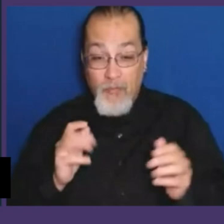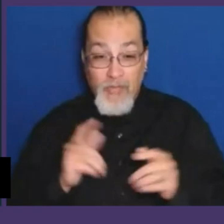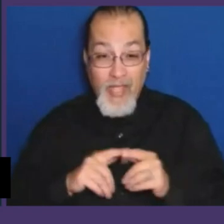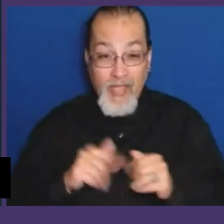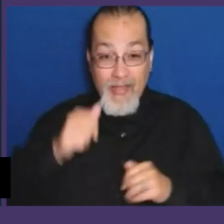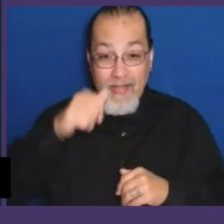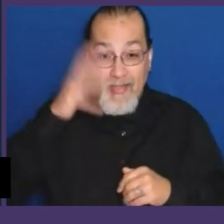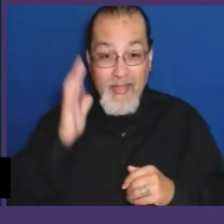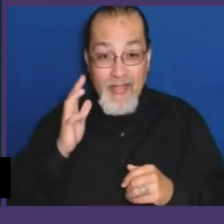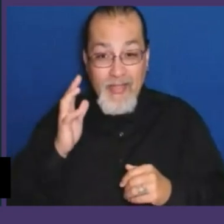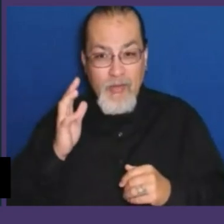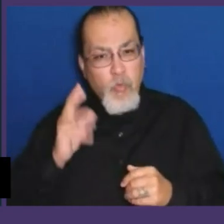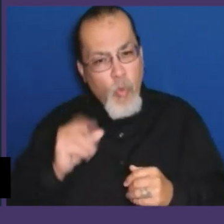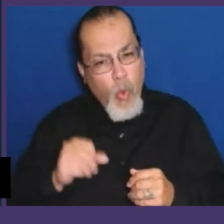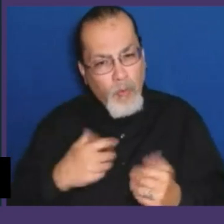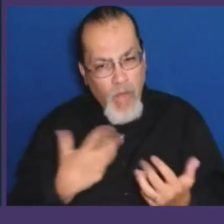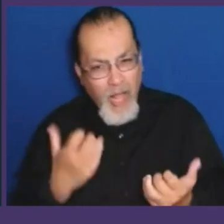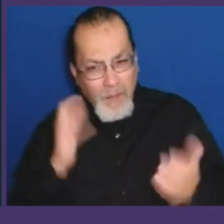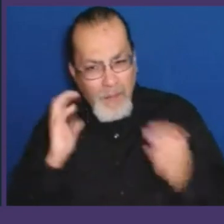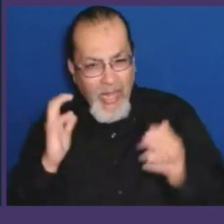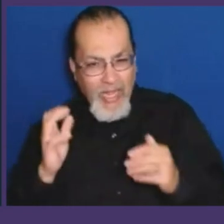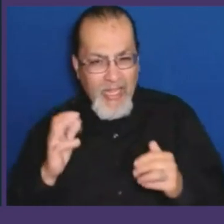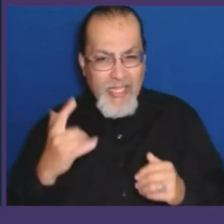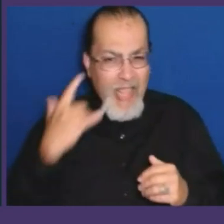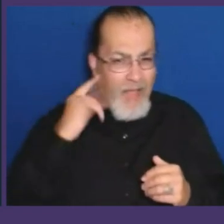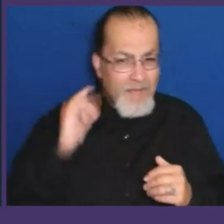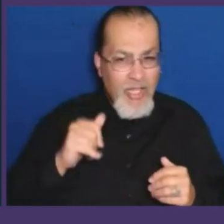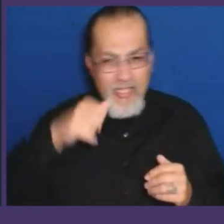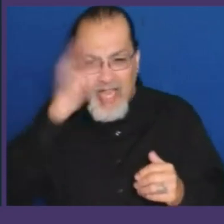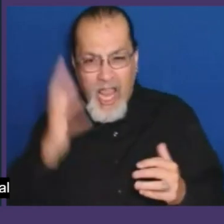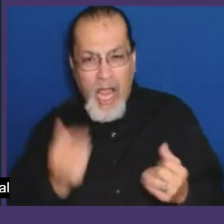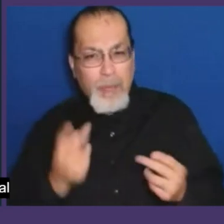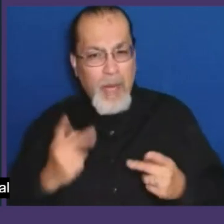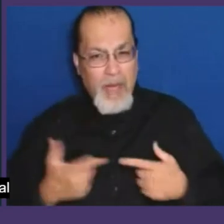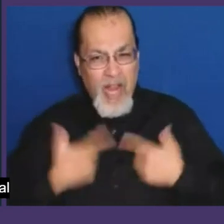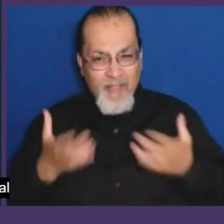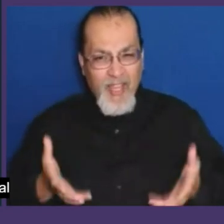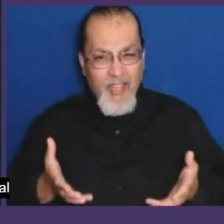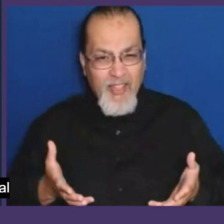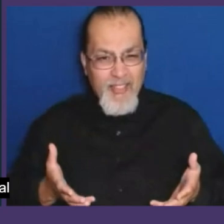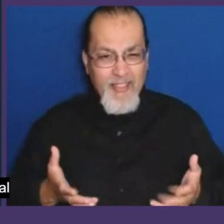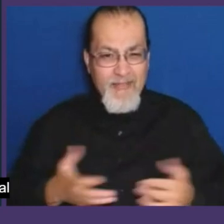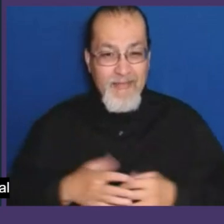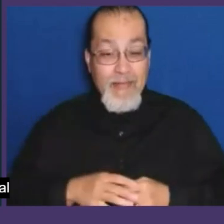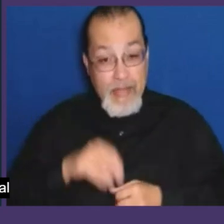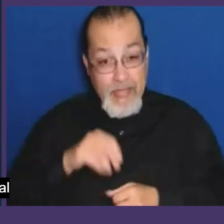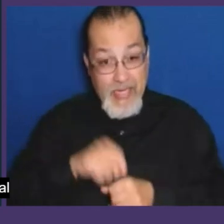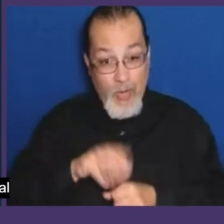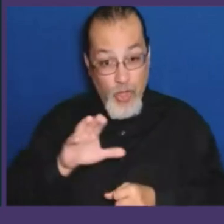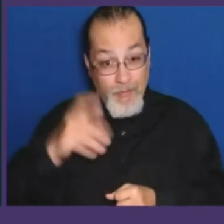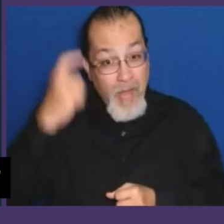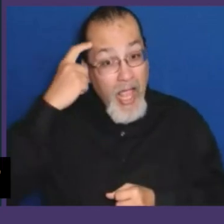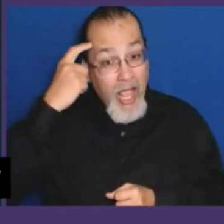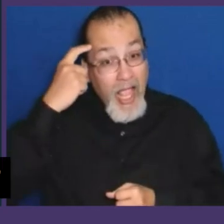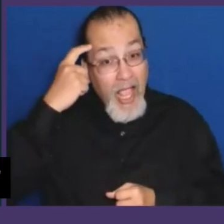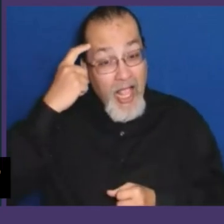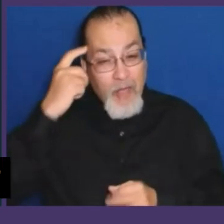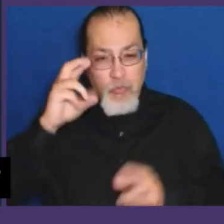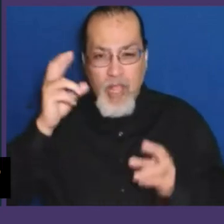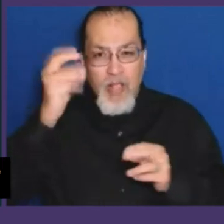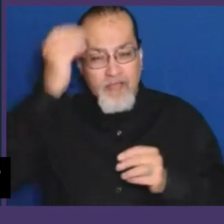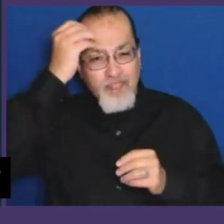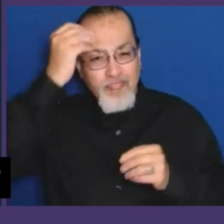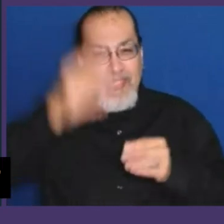and tool use and how much work actually goes computationally in your brain to generate this one final sentence. So here's maybe what that could look like in